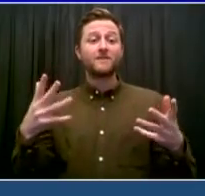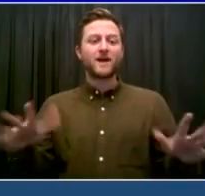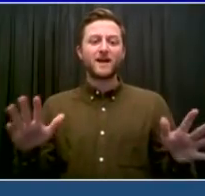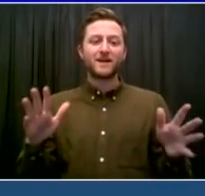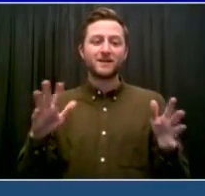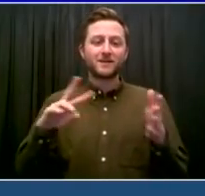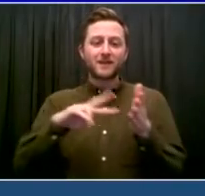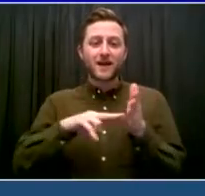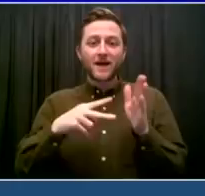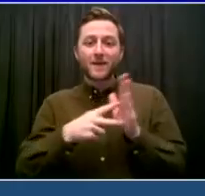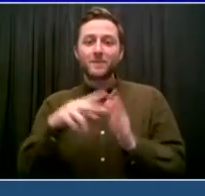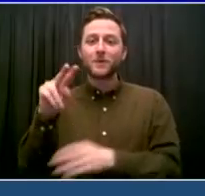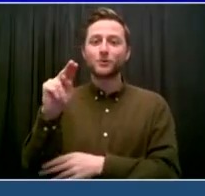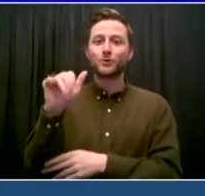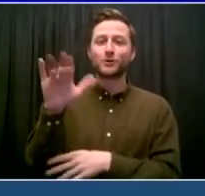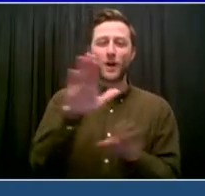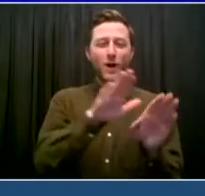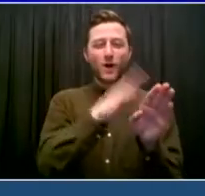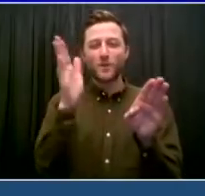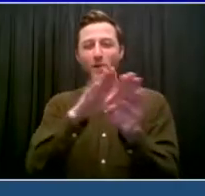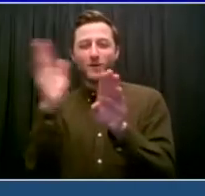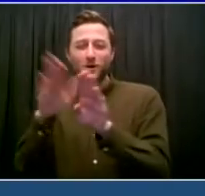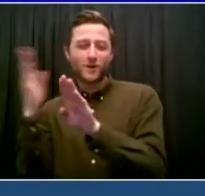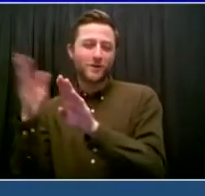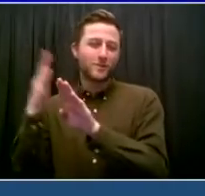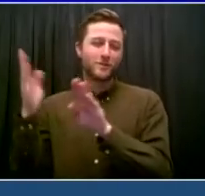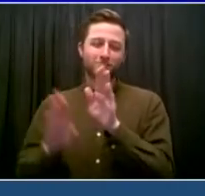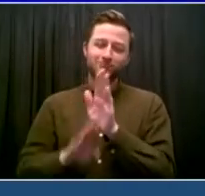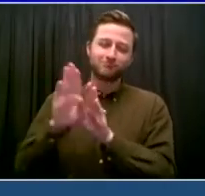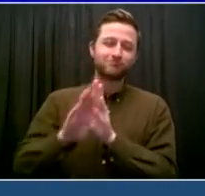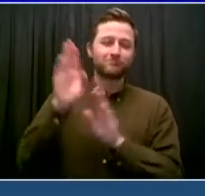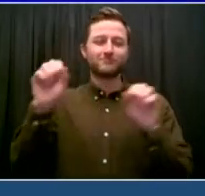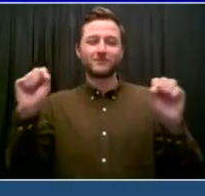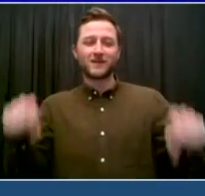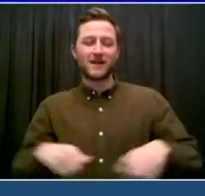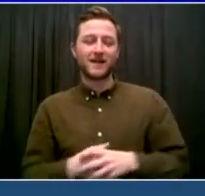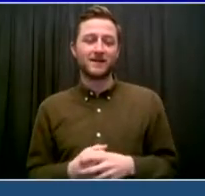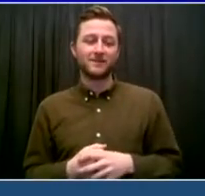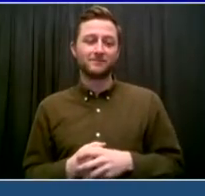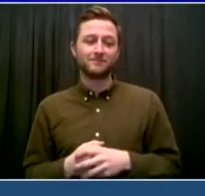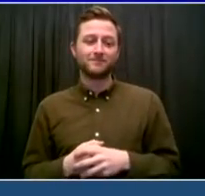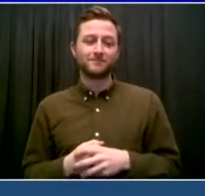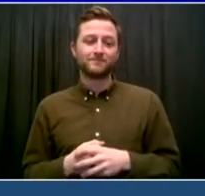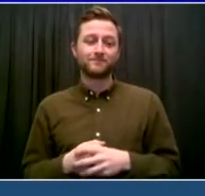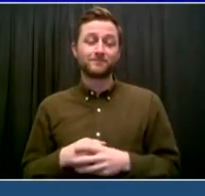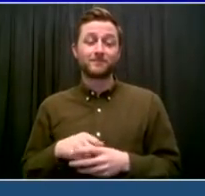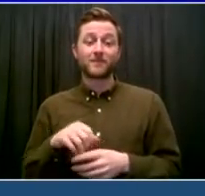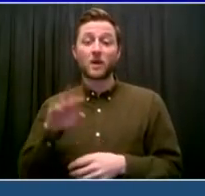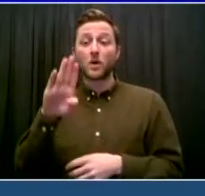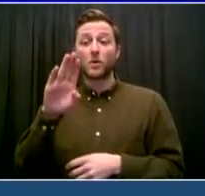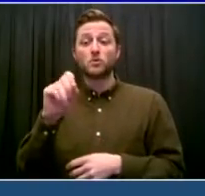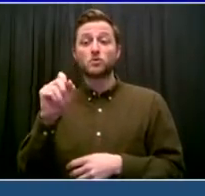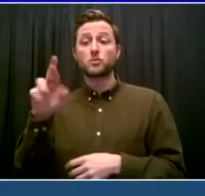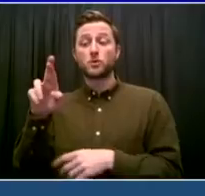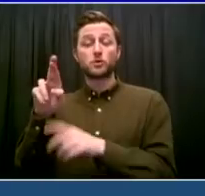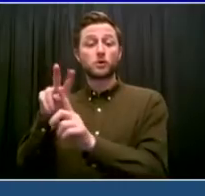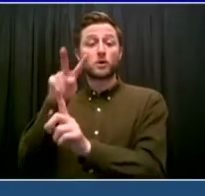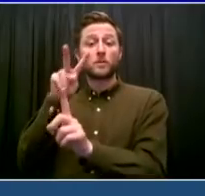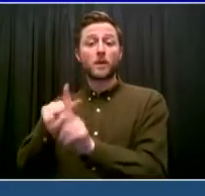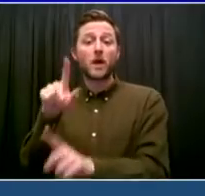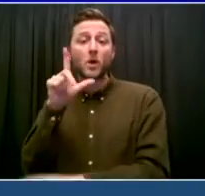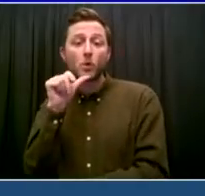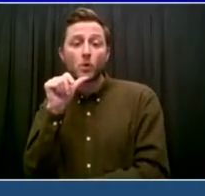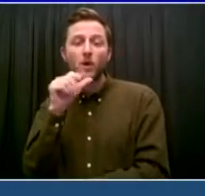get vaccinated. And this is going to include our kids 12 and older. Let's take full advantage of